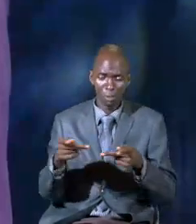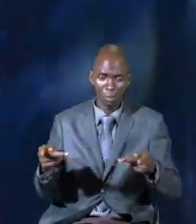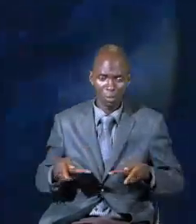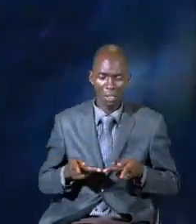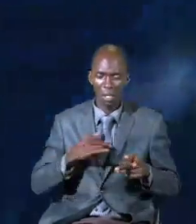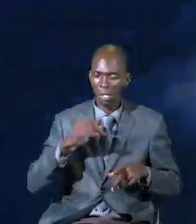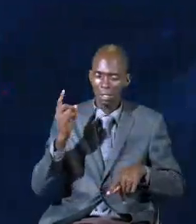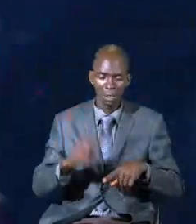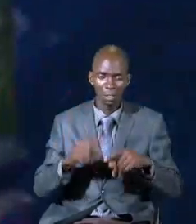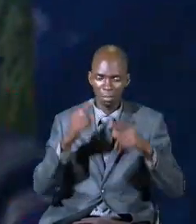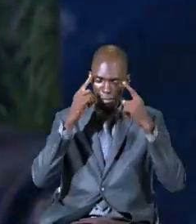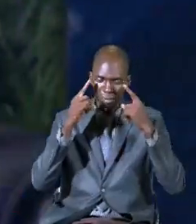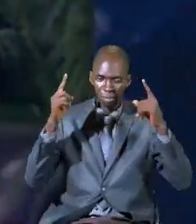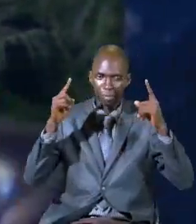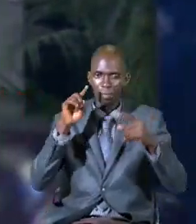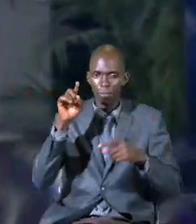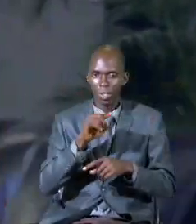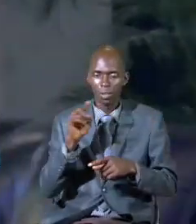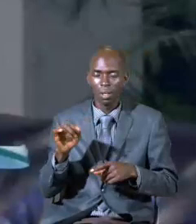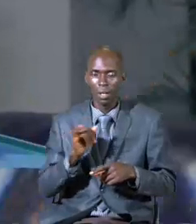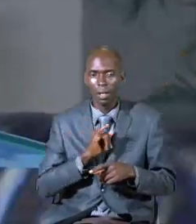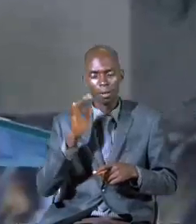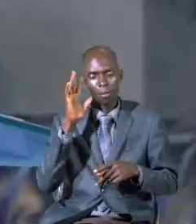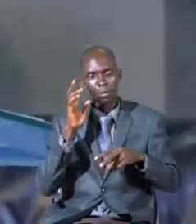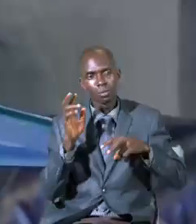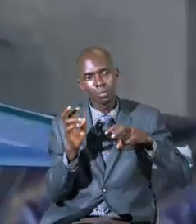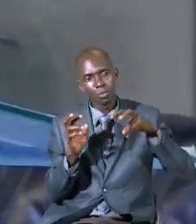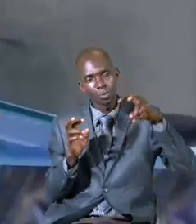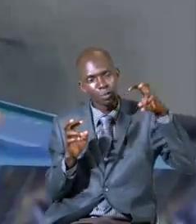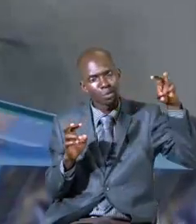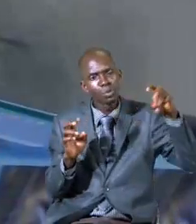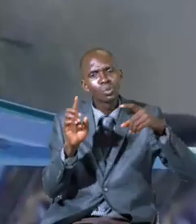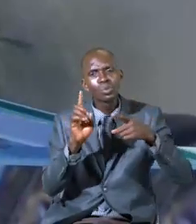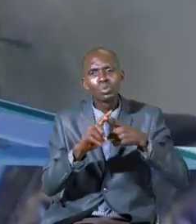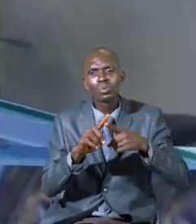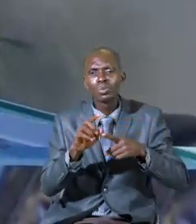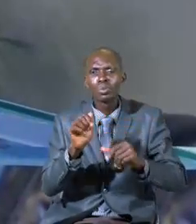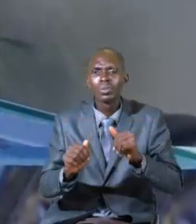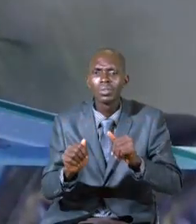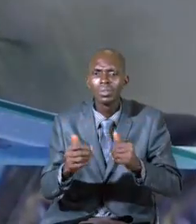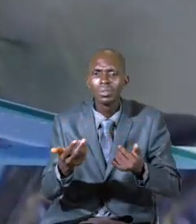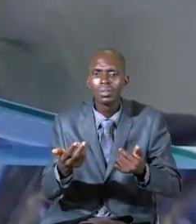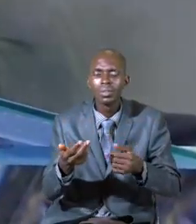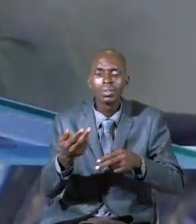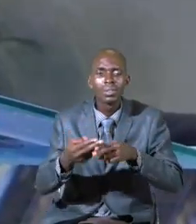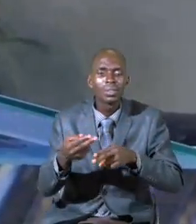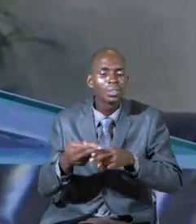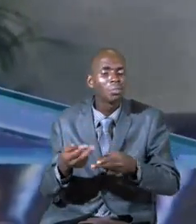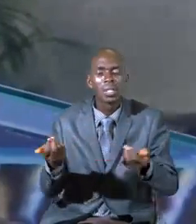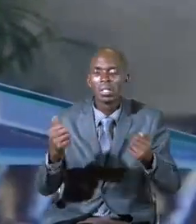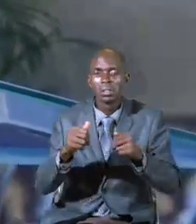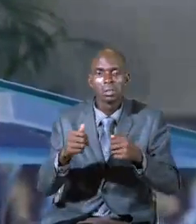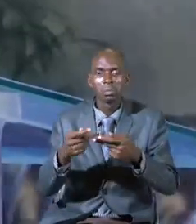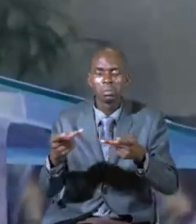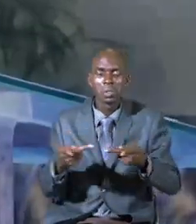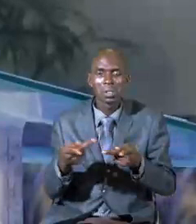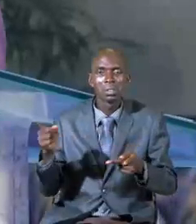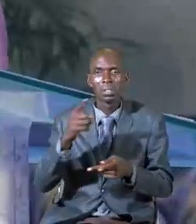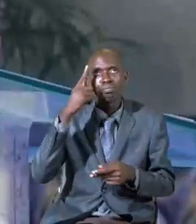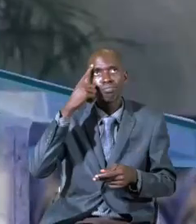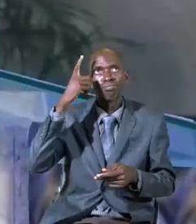to, they will mention a particular place of their dream. If I get there,